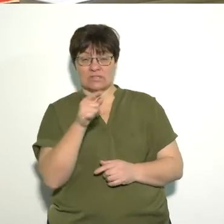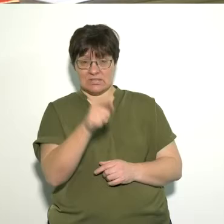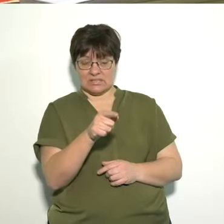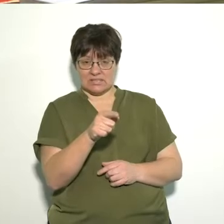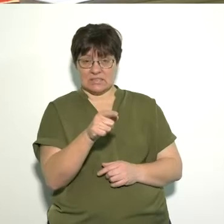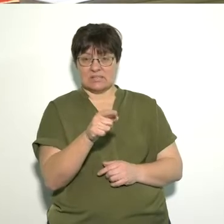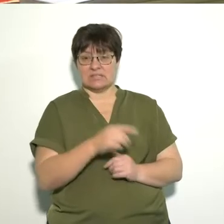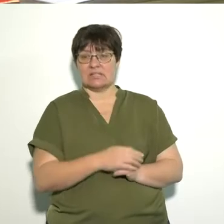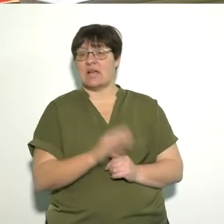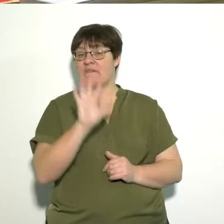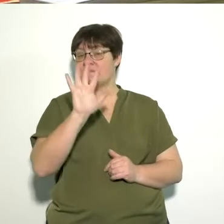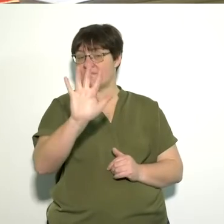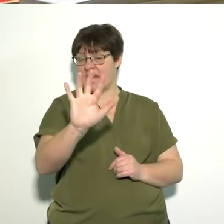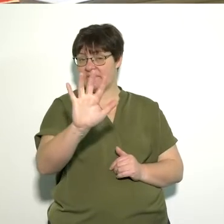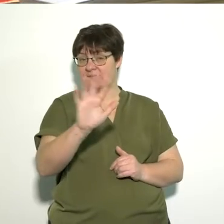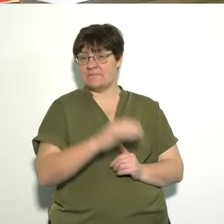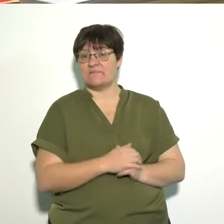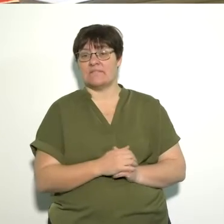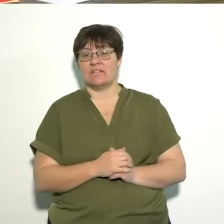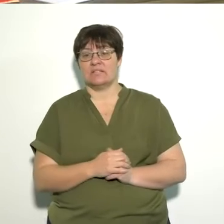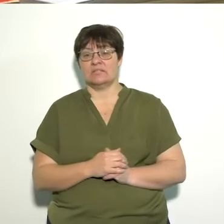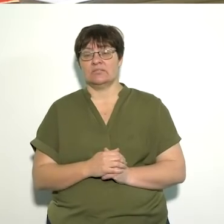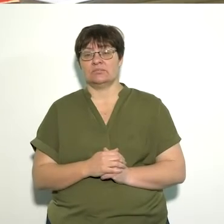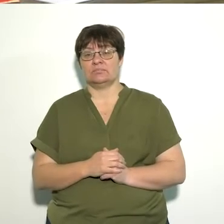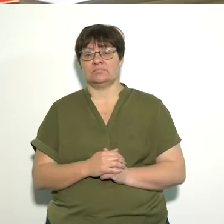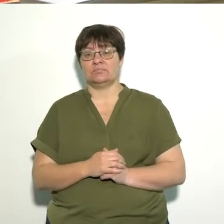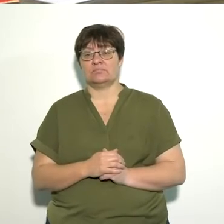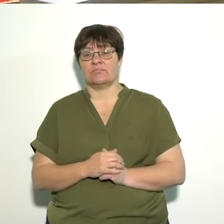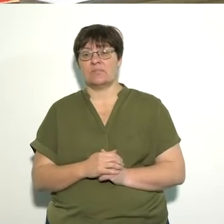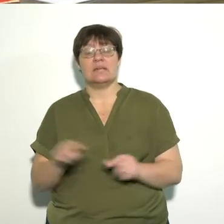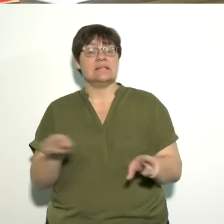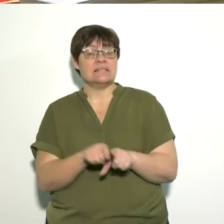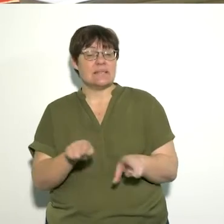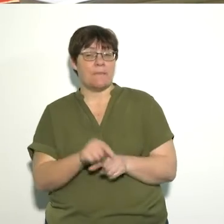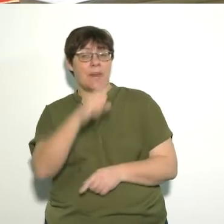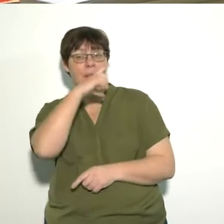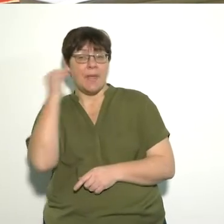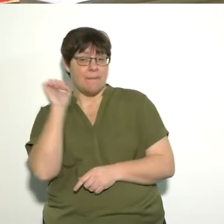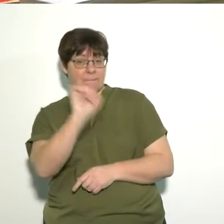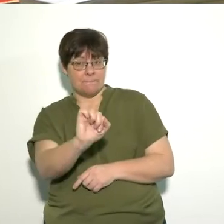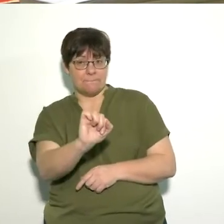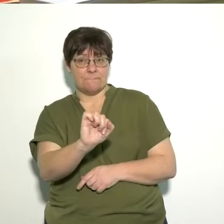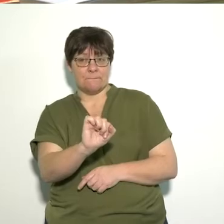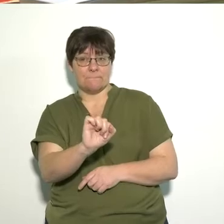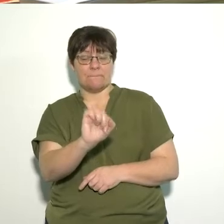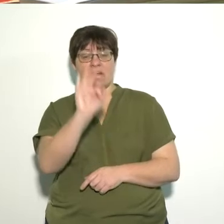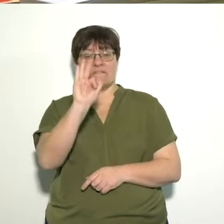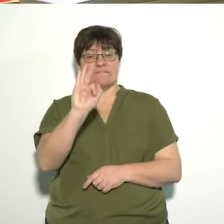boxes, on my matchboxes, you can see the numbers. And you can also see the